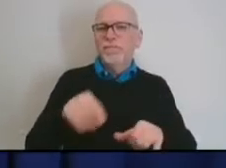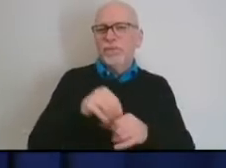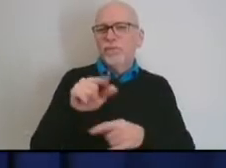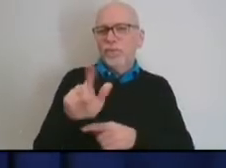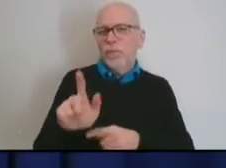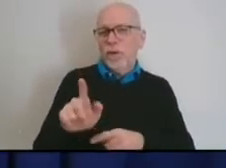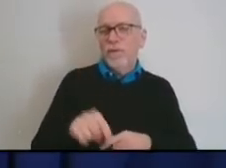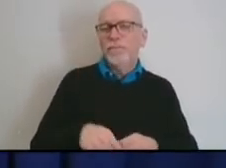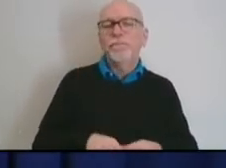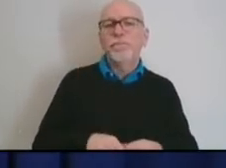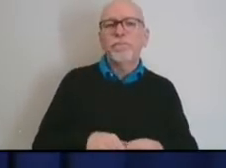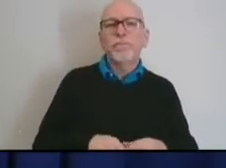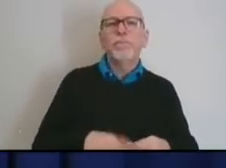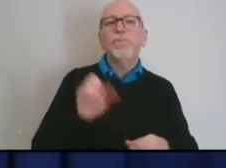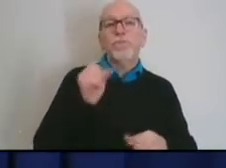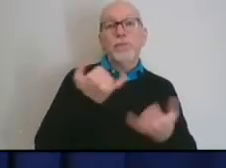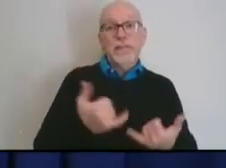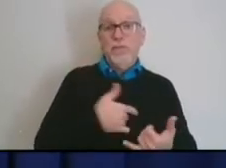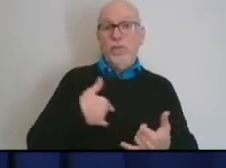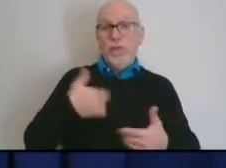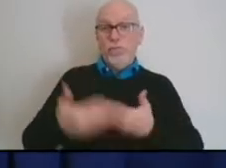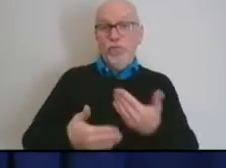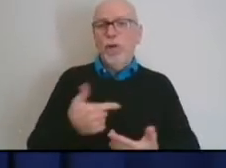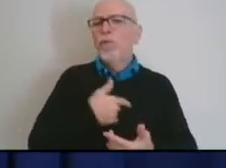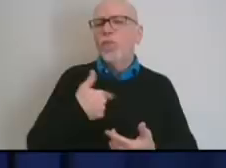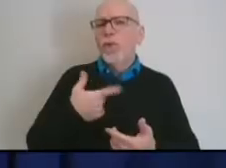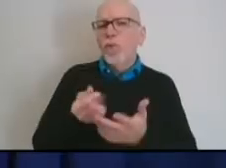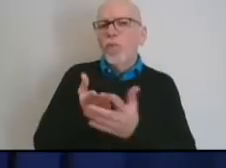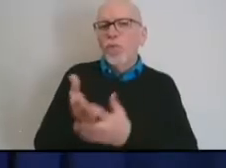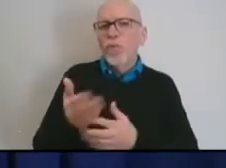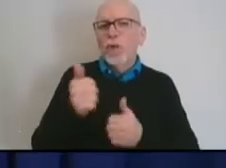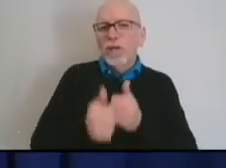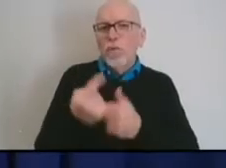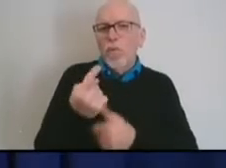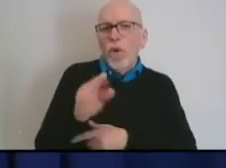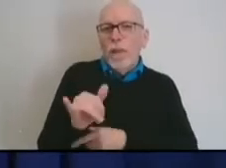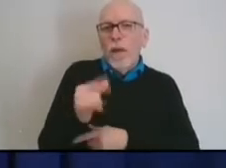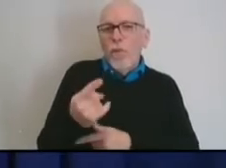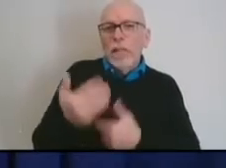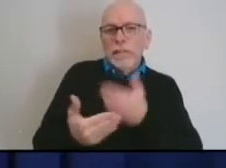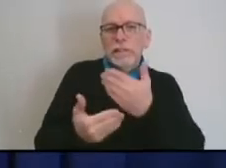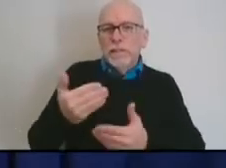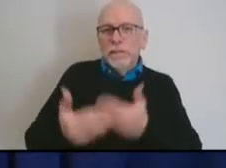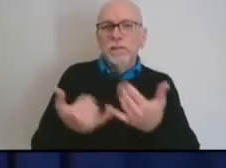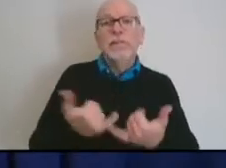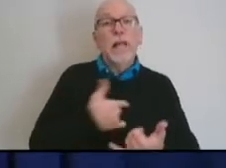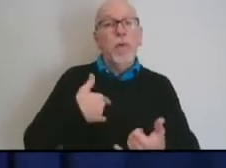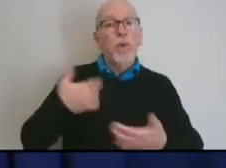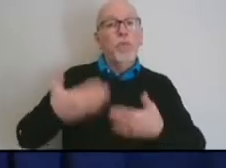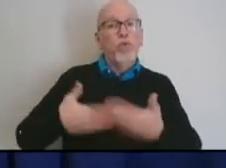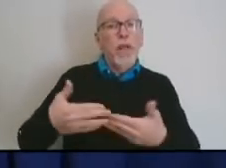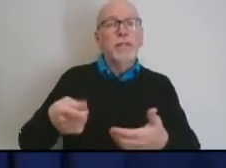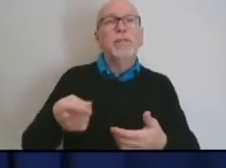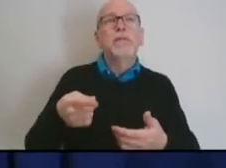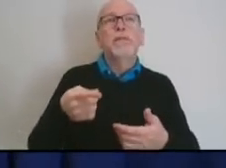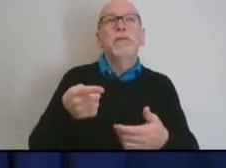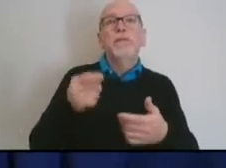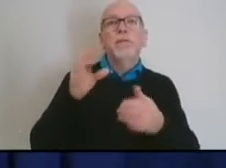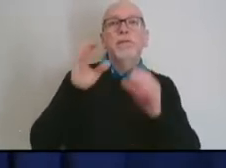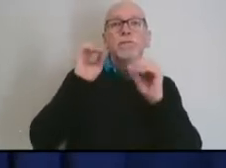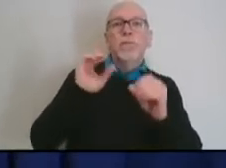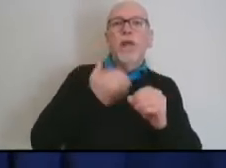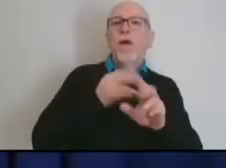2021. So we are in the process, we've been going through those one by one, but we are now in the process of instructing our